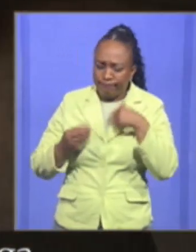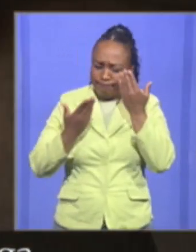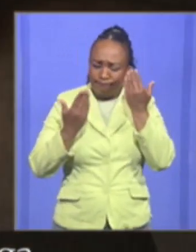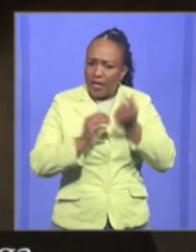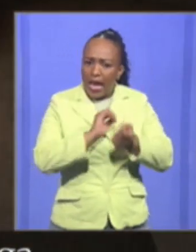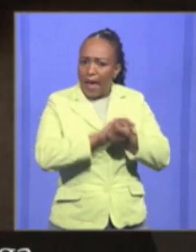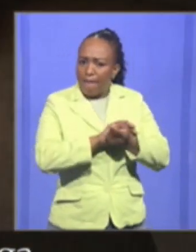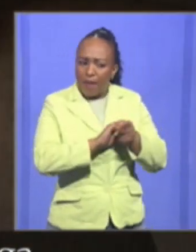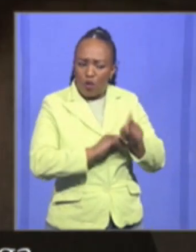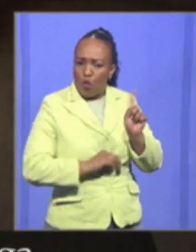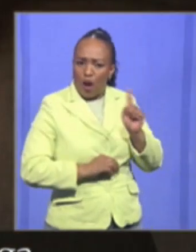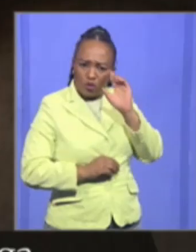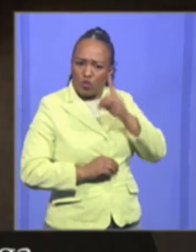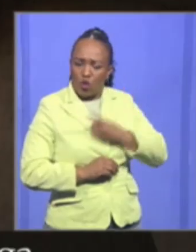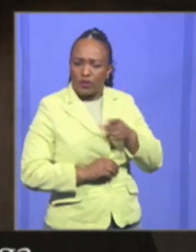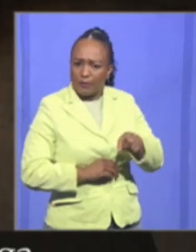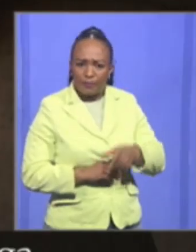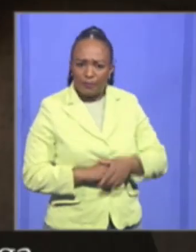bona.